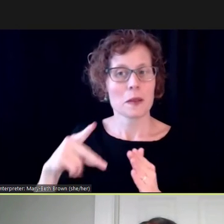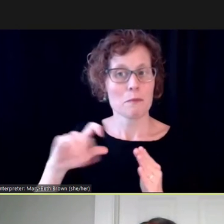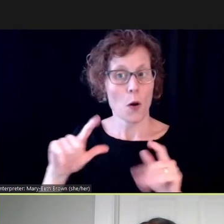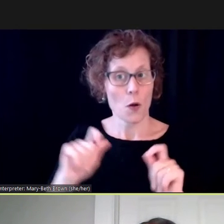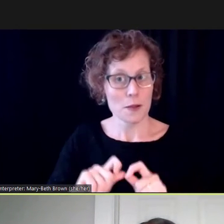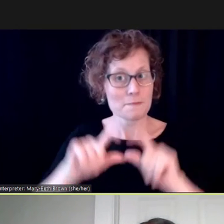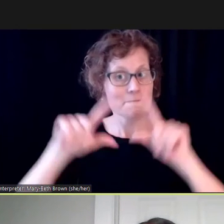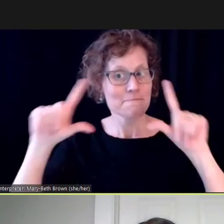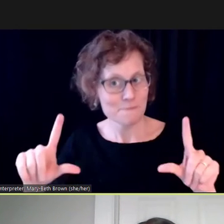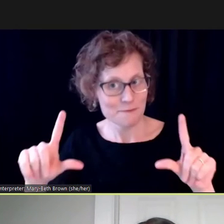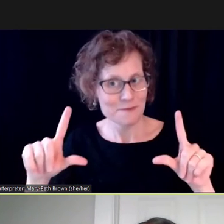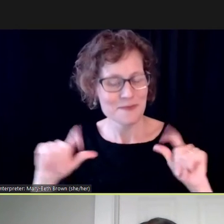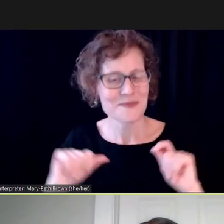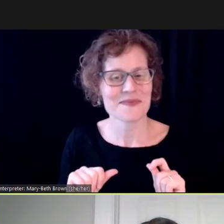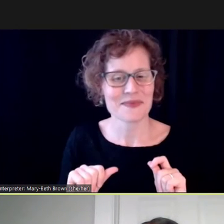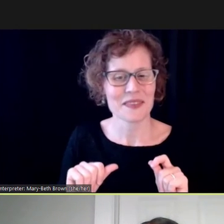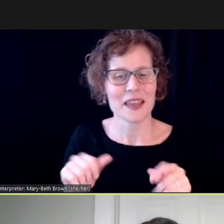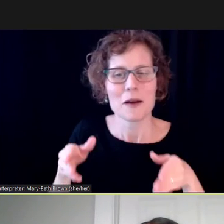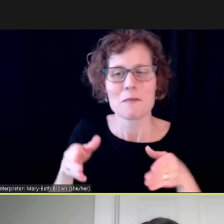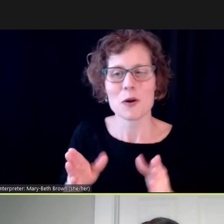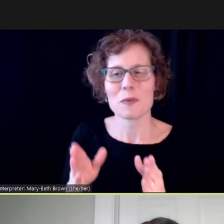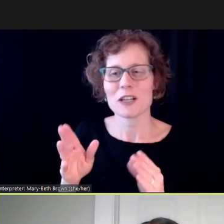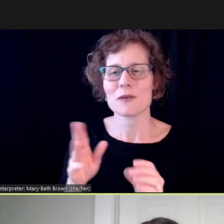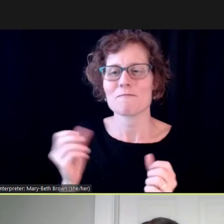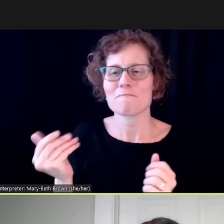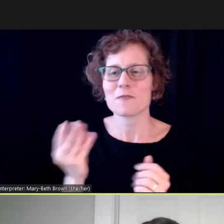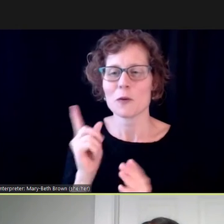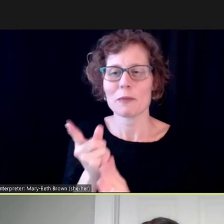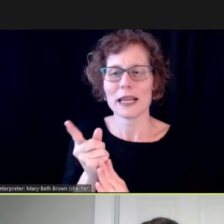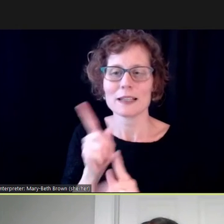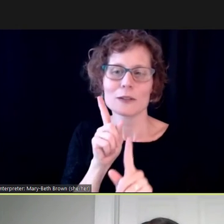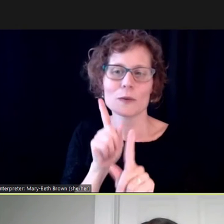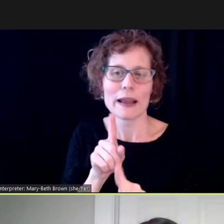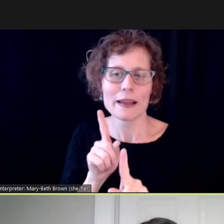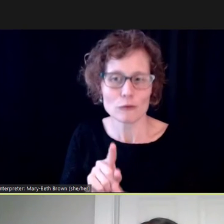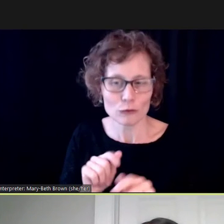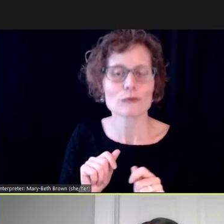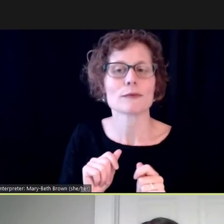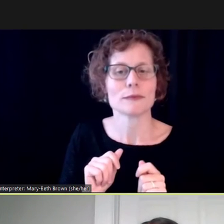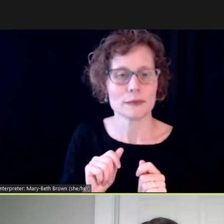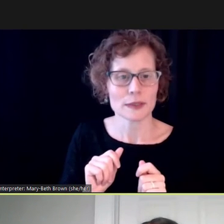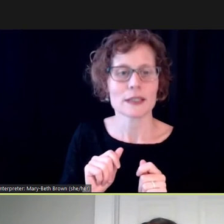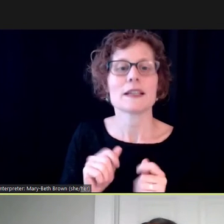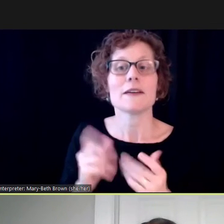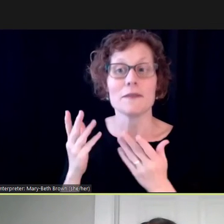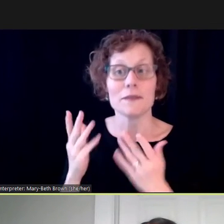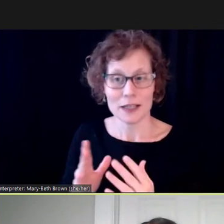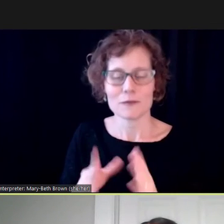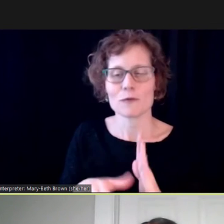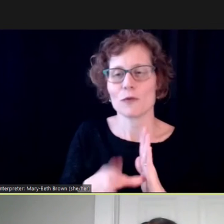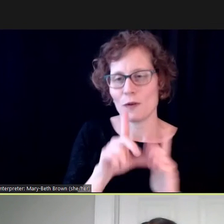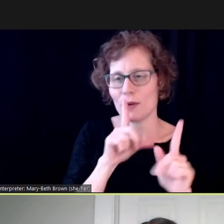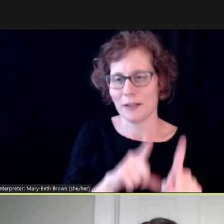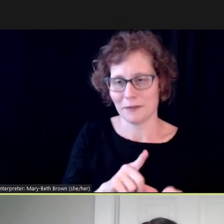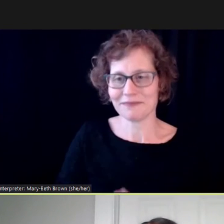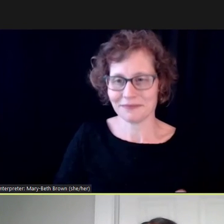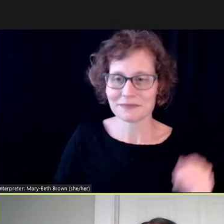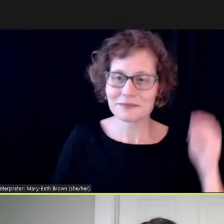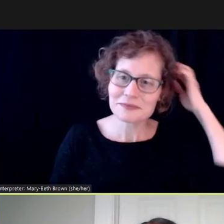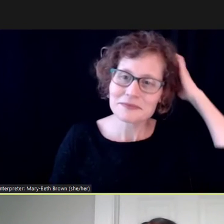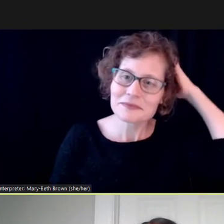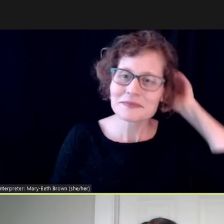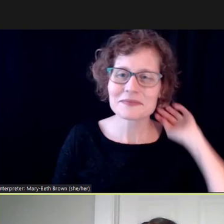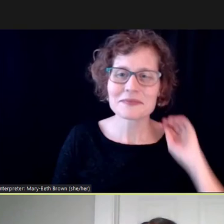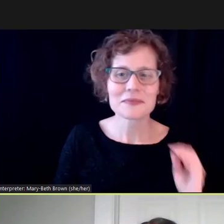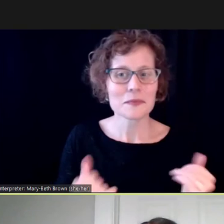poll and give everyone a few minutes to answer those questions for us, and then we'll go over the answers. So at this time, we